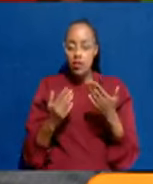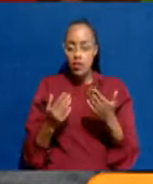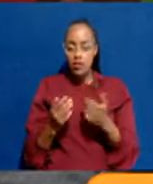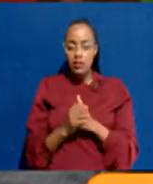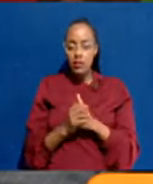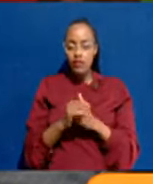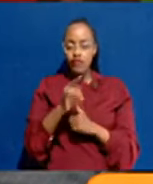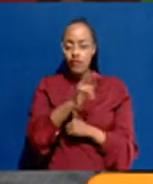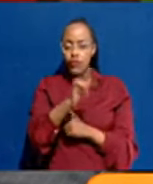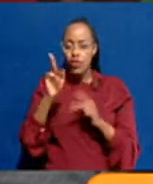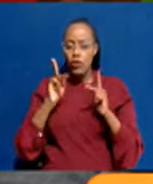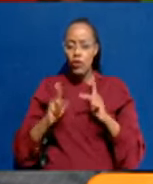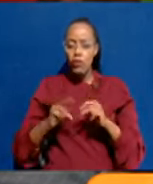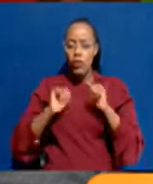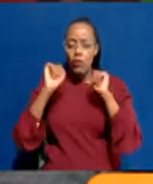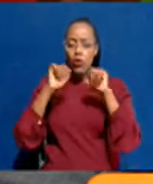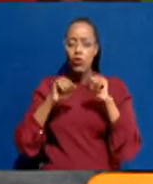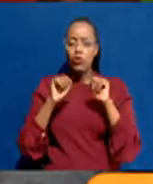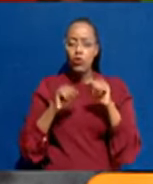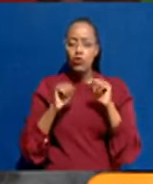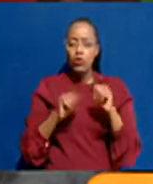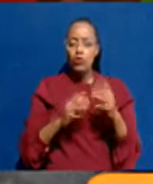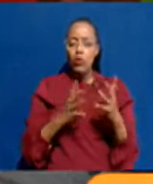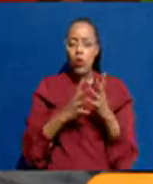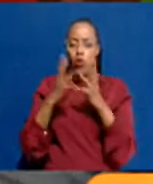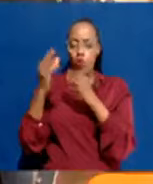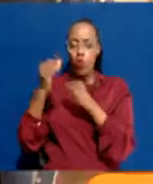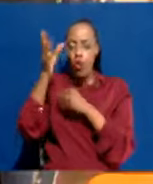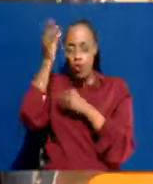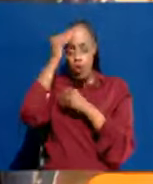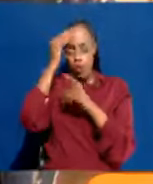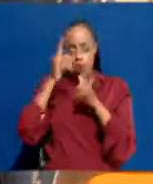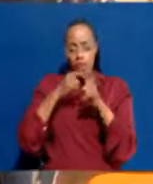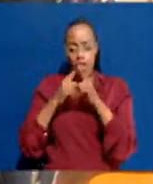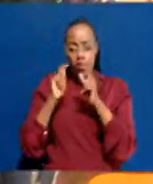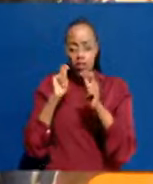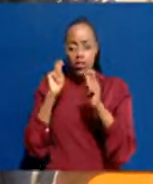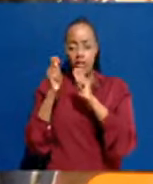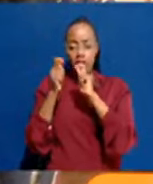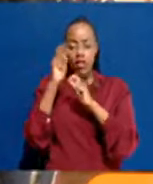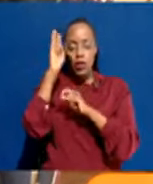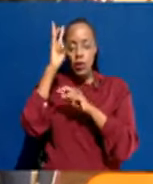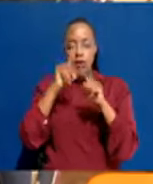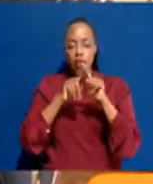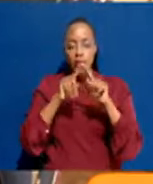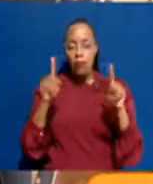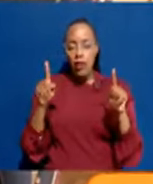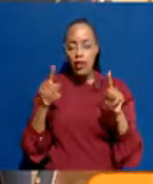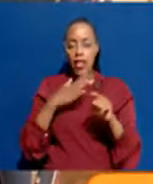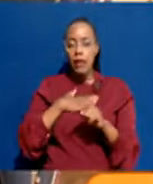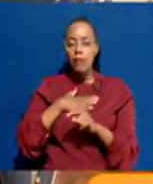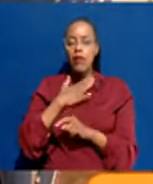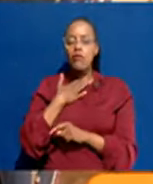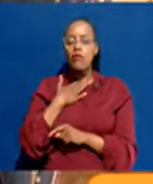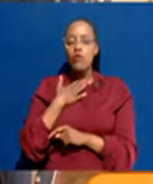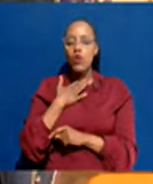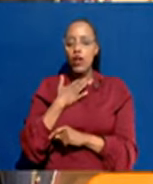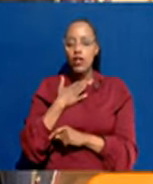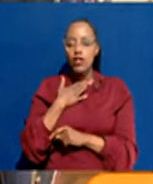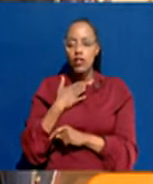you people, you can go and then we shall reconstitute, but then I want to be left with